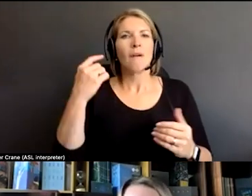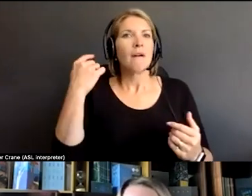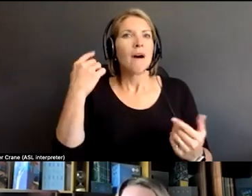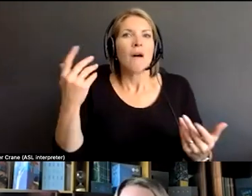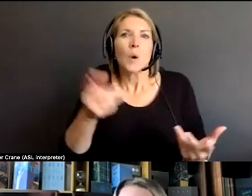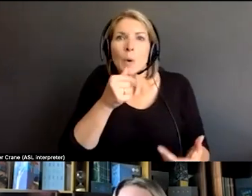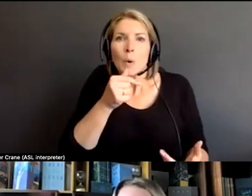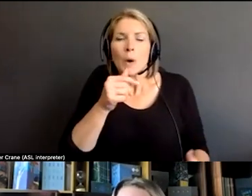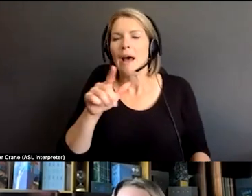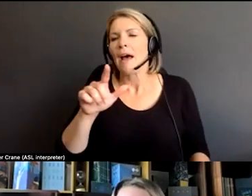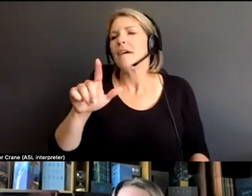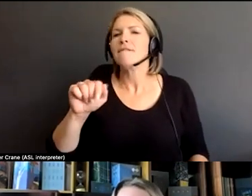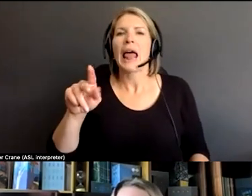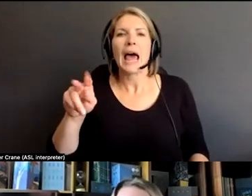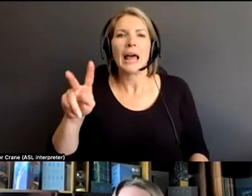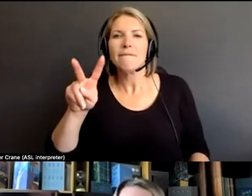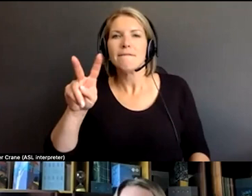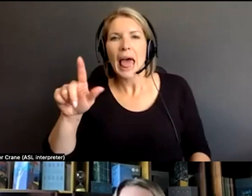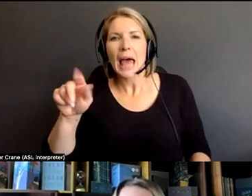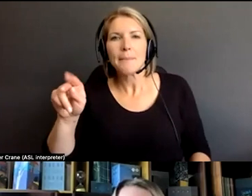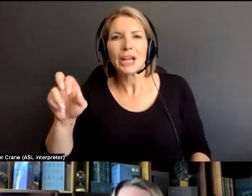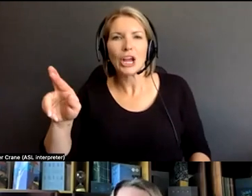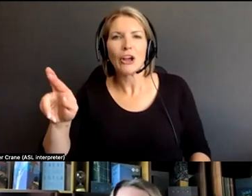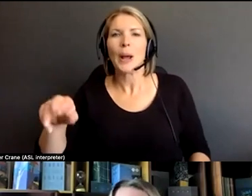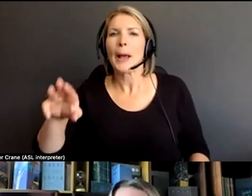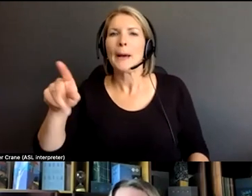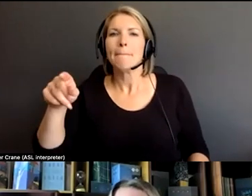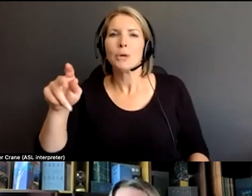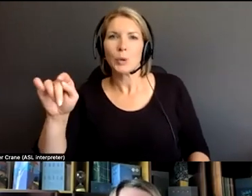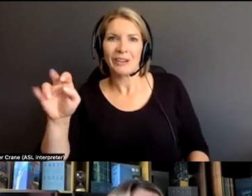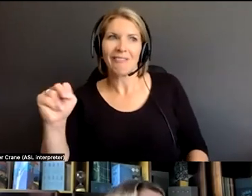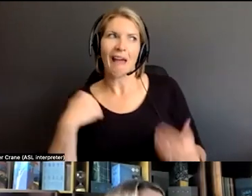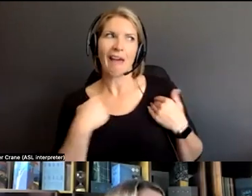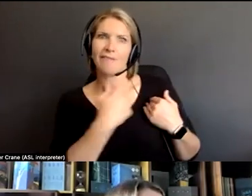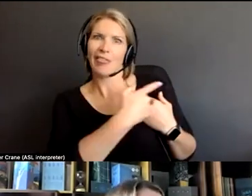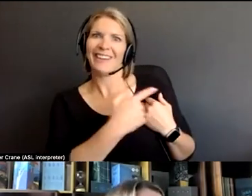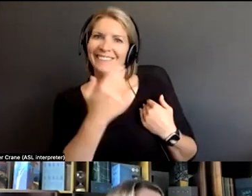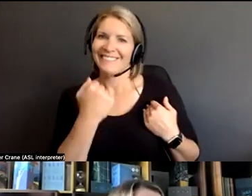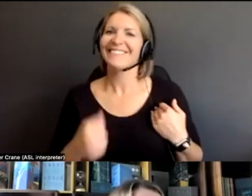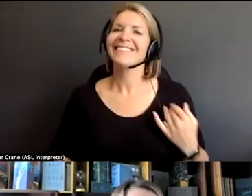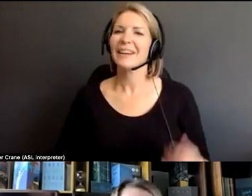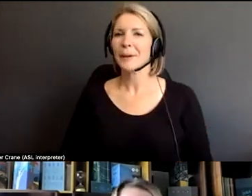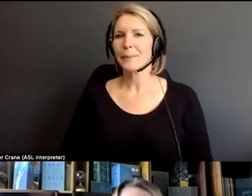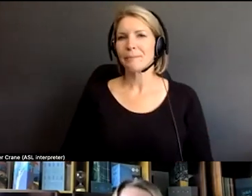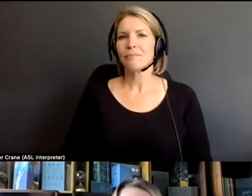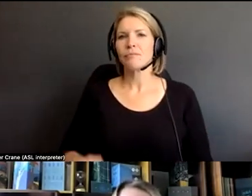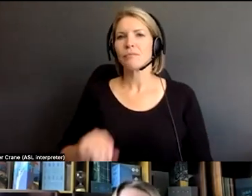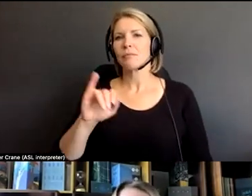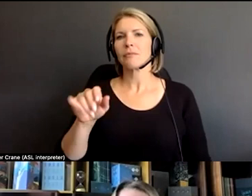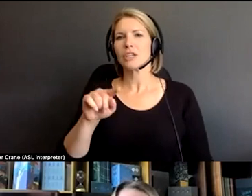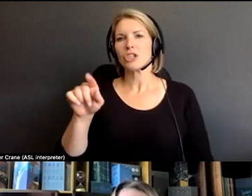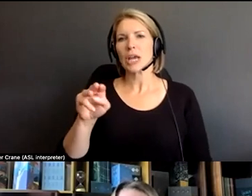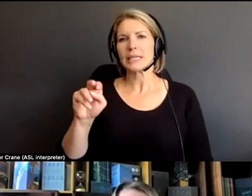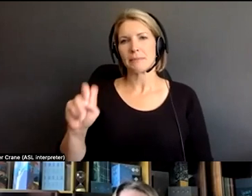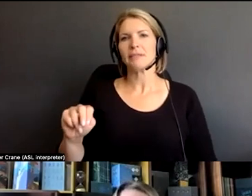What are your sort of general design principles? Yeah, I think I agree with what has been touched on already, like that idea of showing and